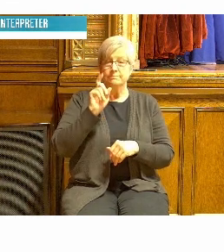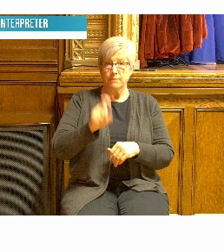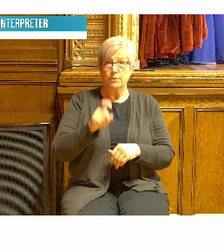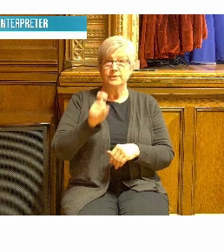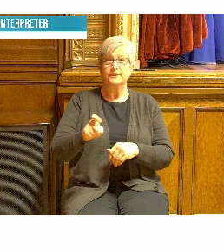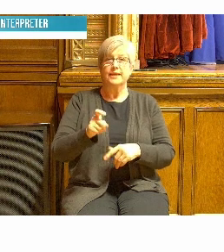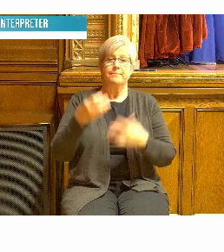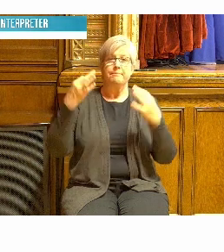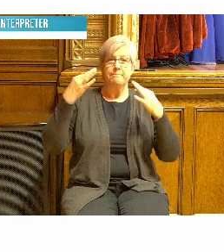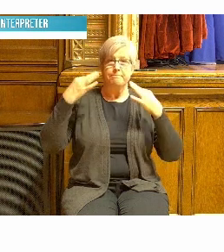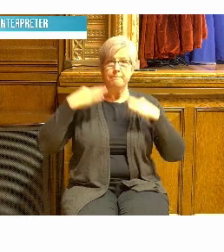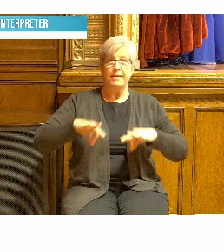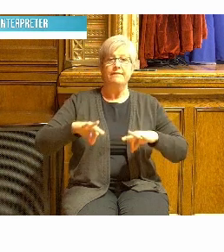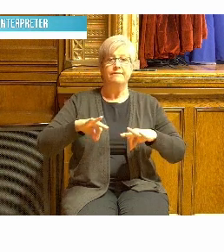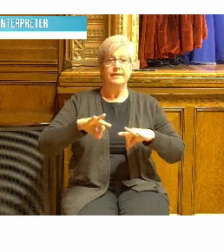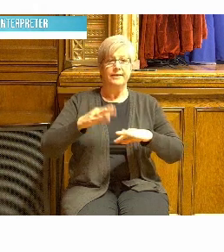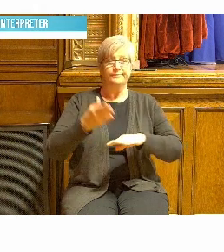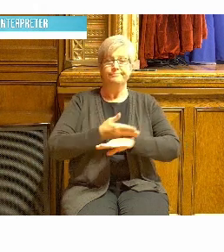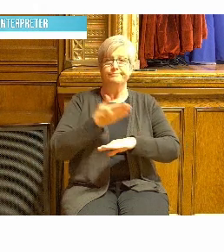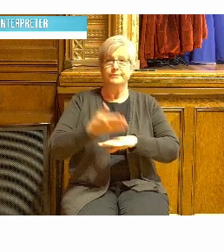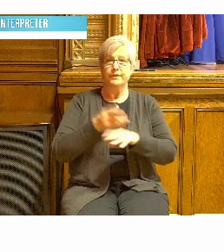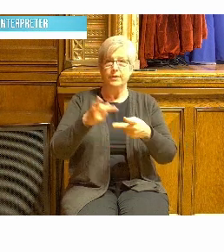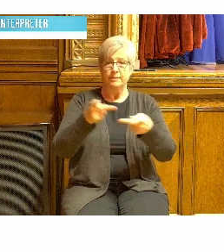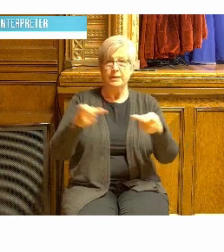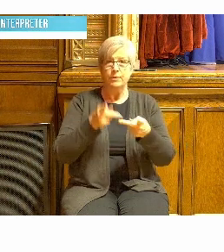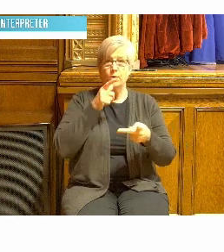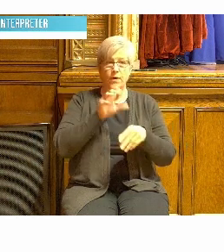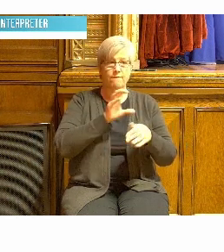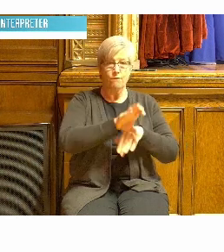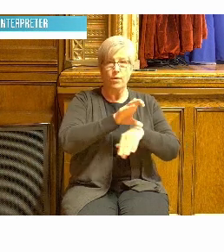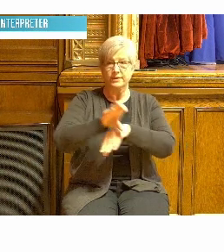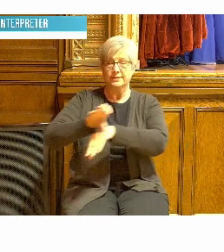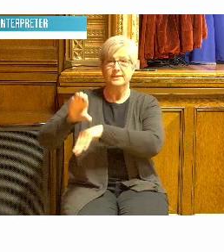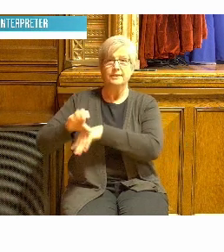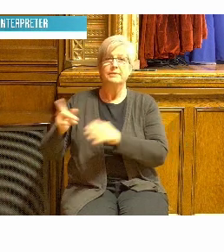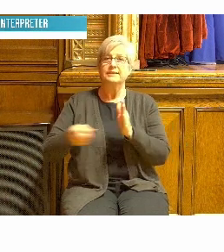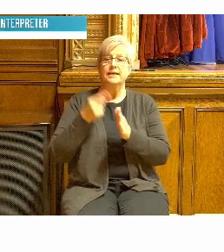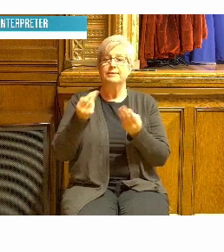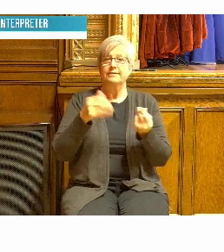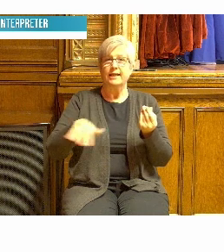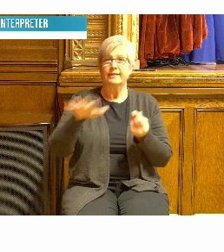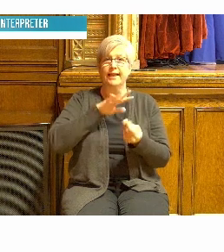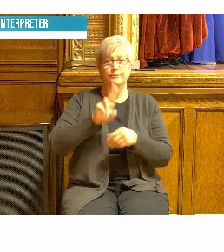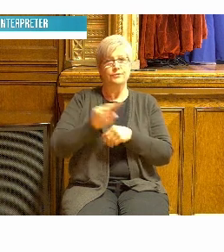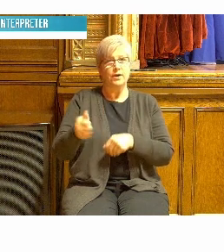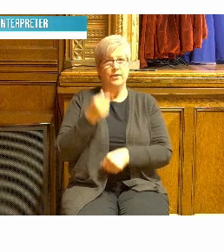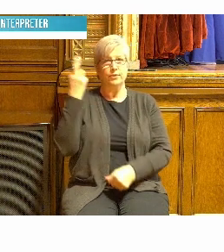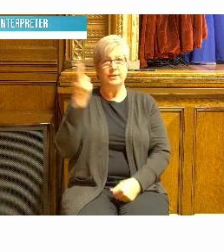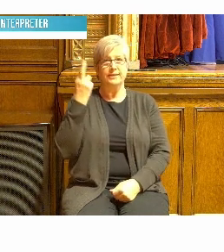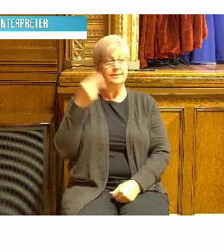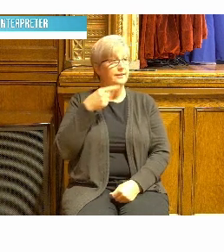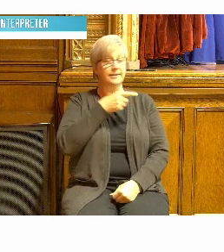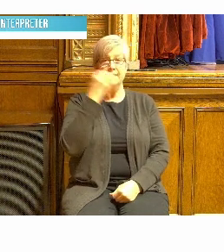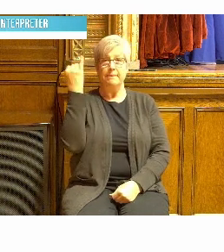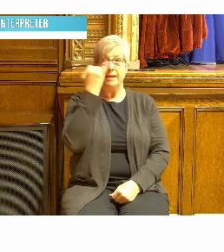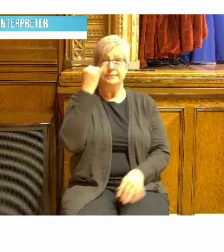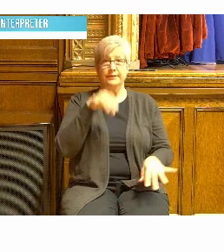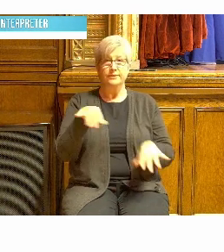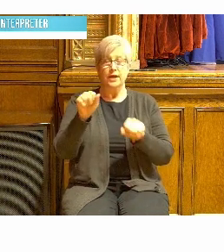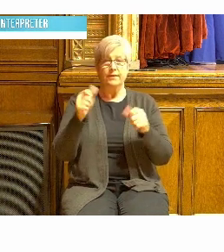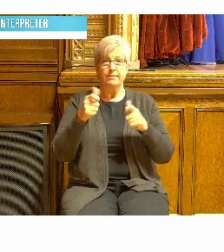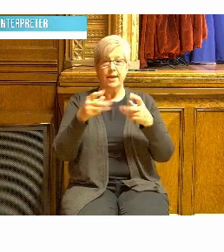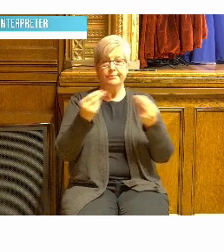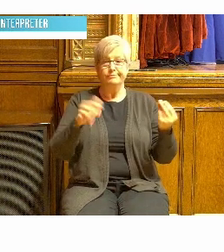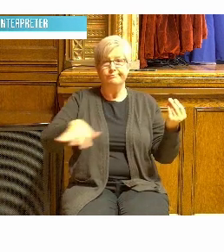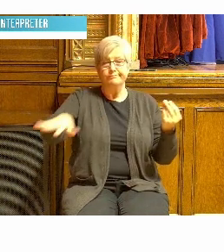for the benefit of the displaced residents, but sometimes the land went to other uses. Like in this case, Pepsi-Cola takes over a big tract of